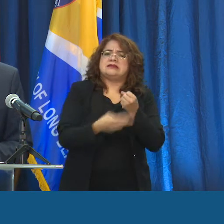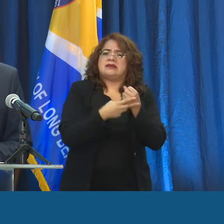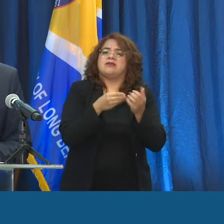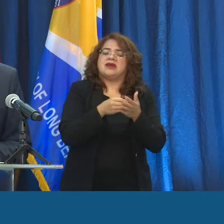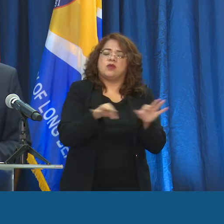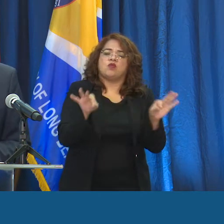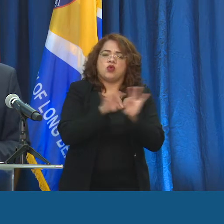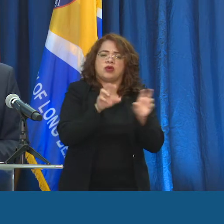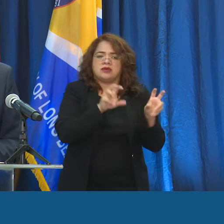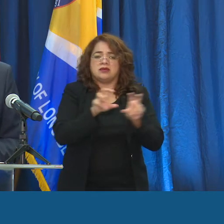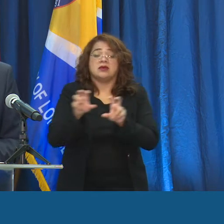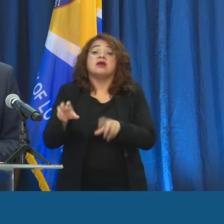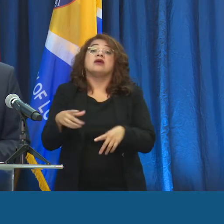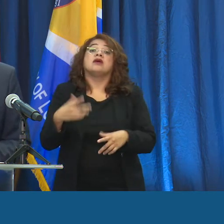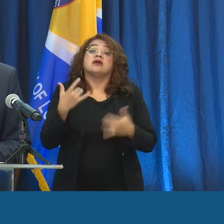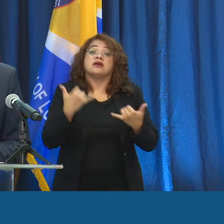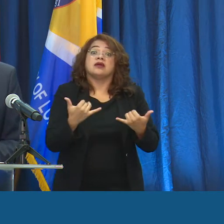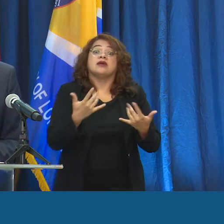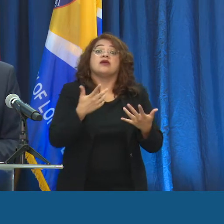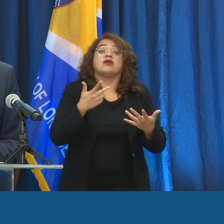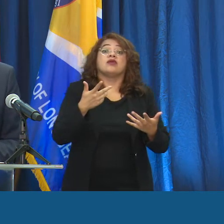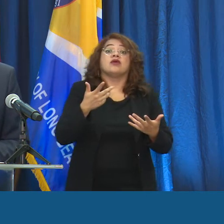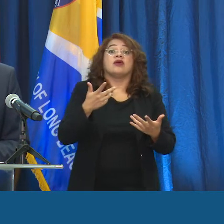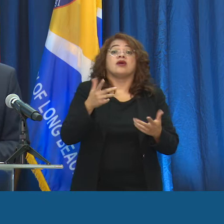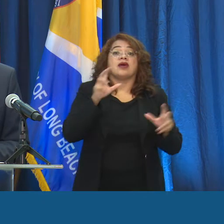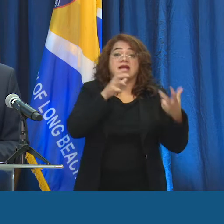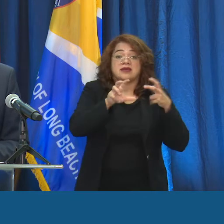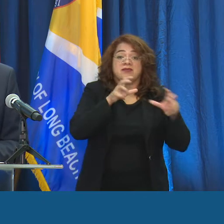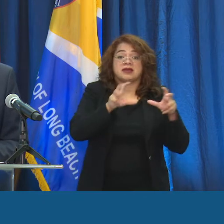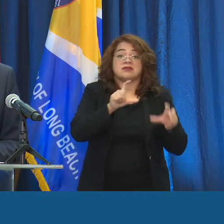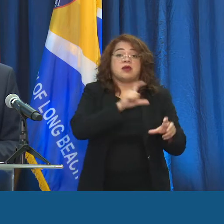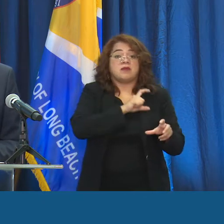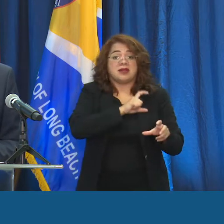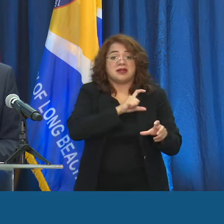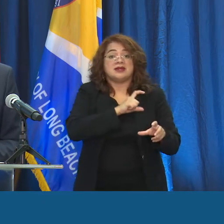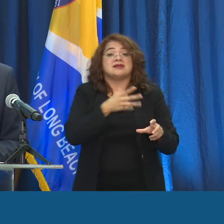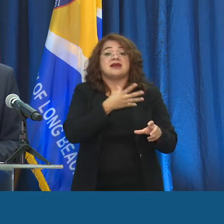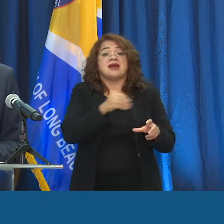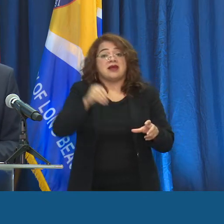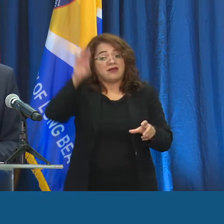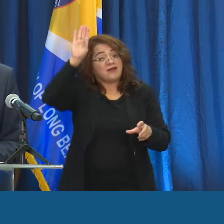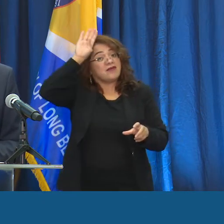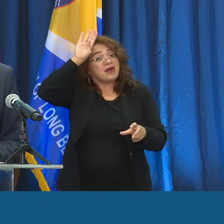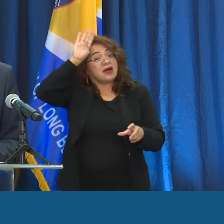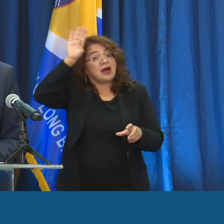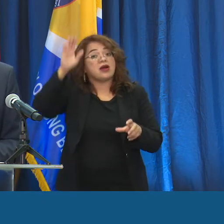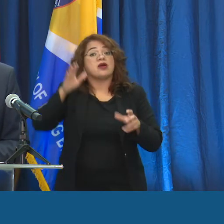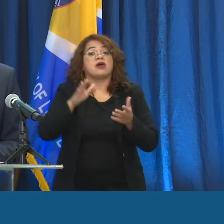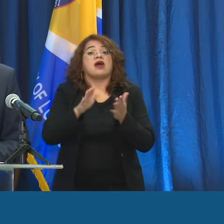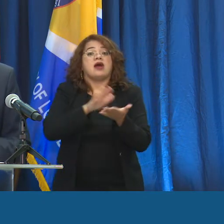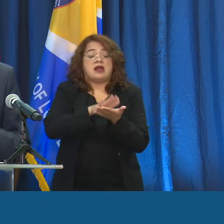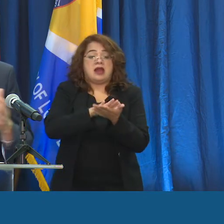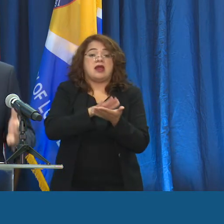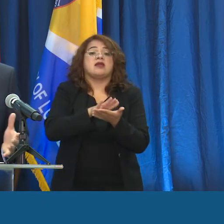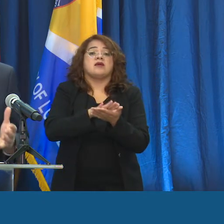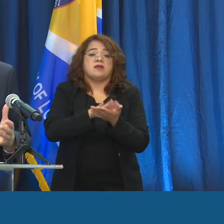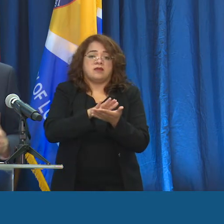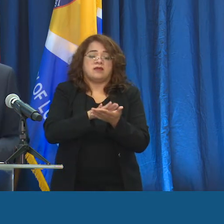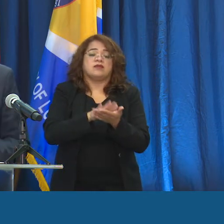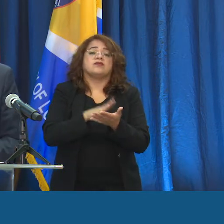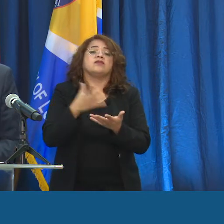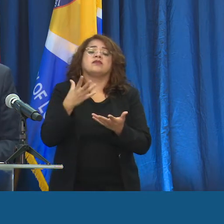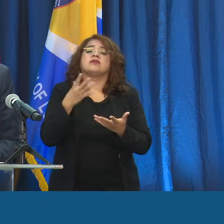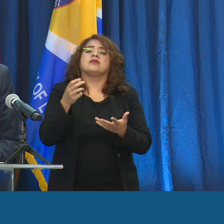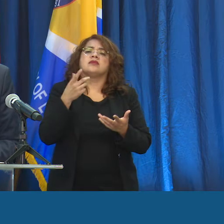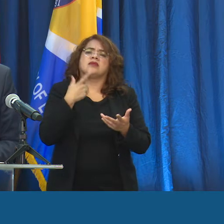operations needs are met. And we have higher, and we may have higher attrition savings. We have to estimate how many